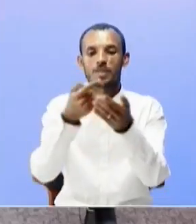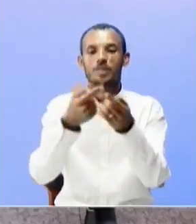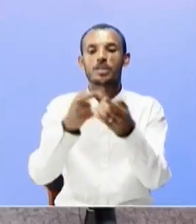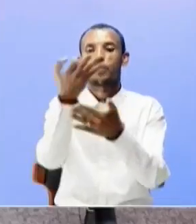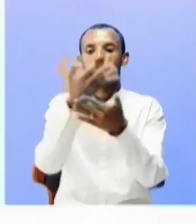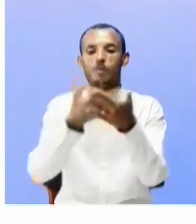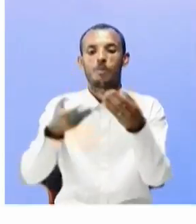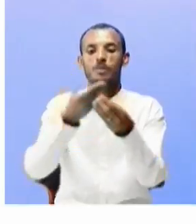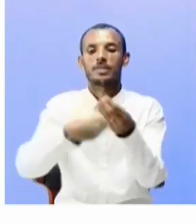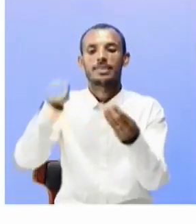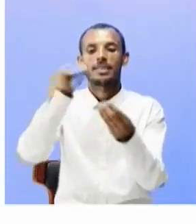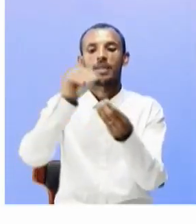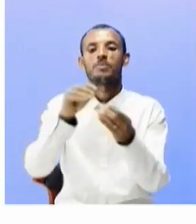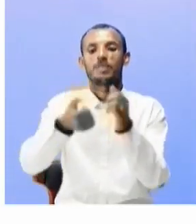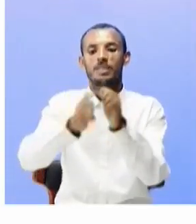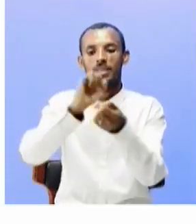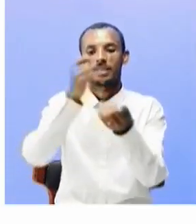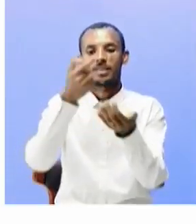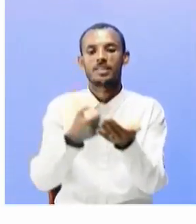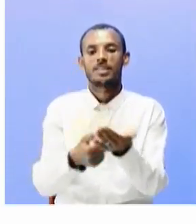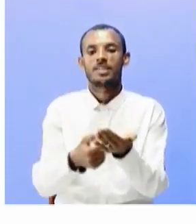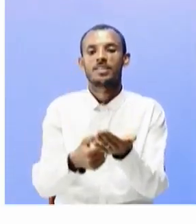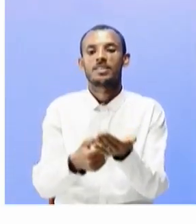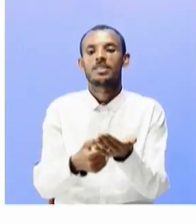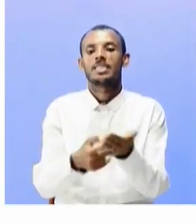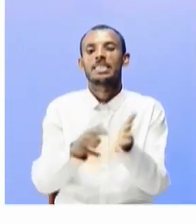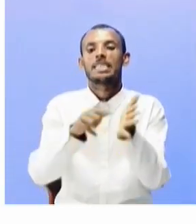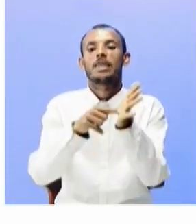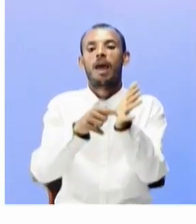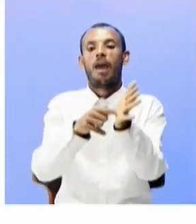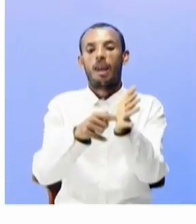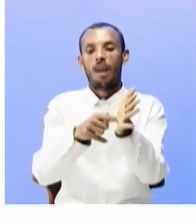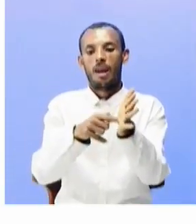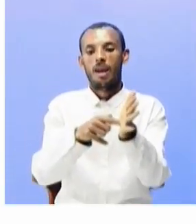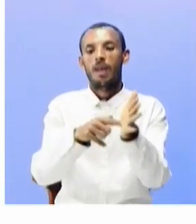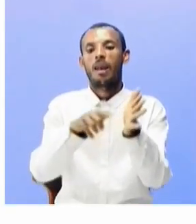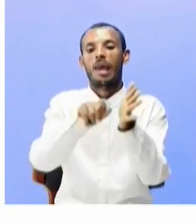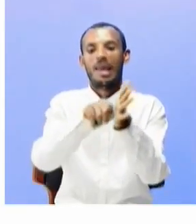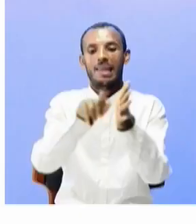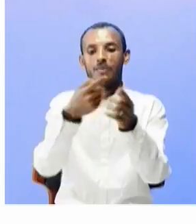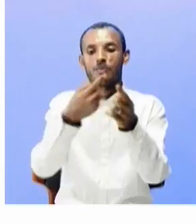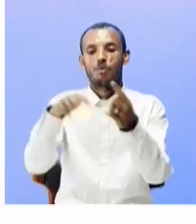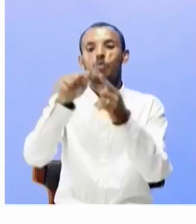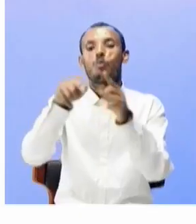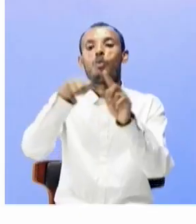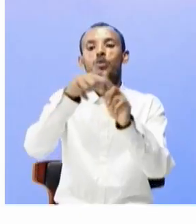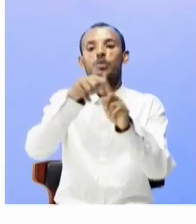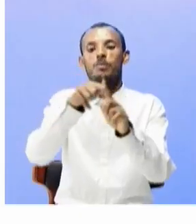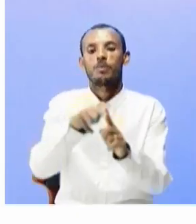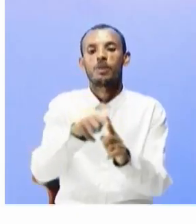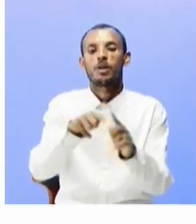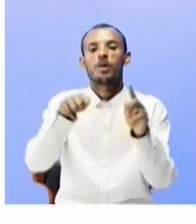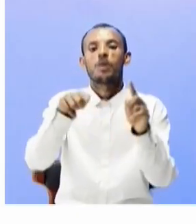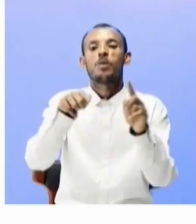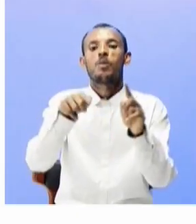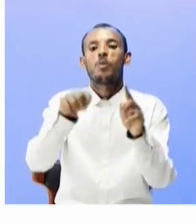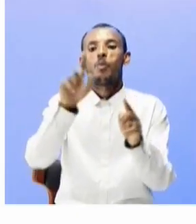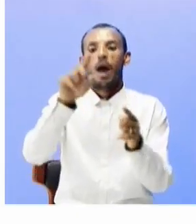of sum, change this one into positive, and then the opposite of 1 is it